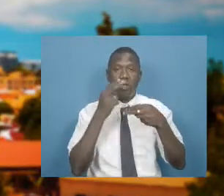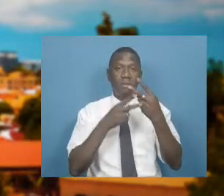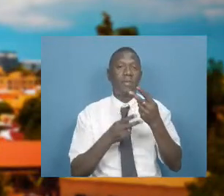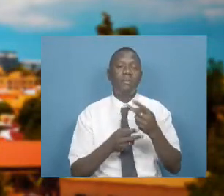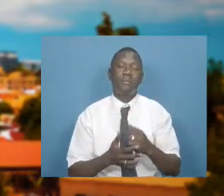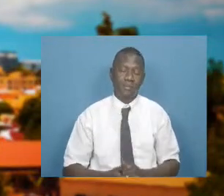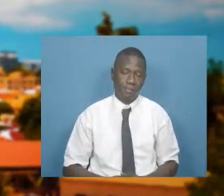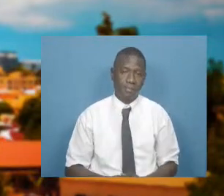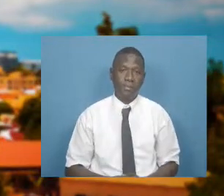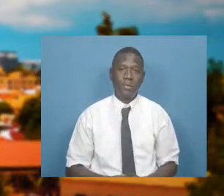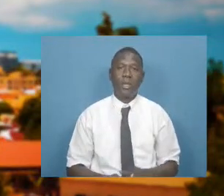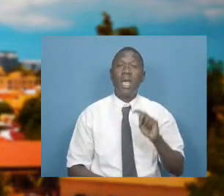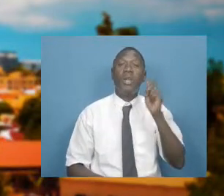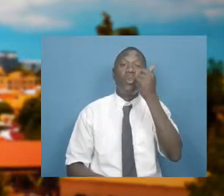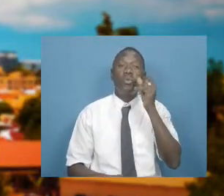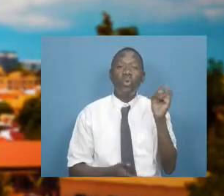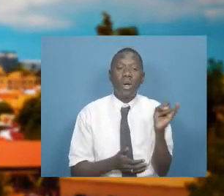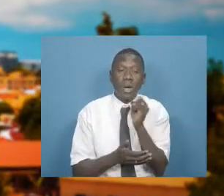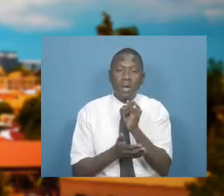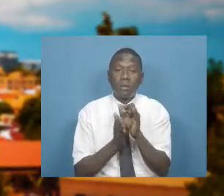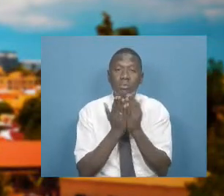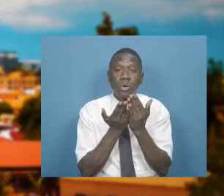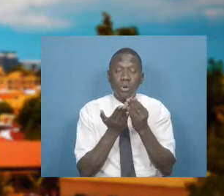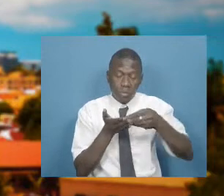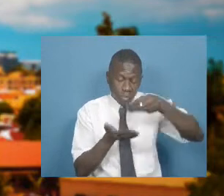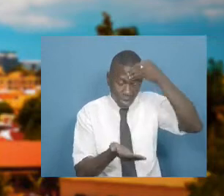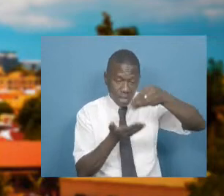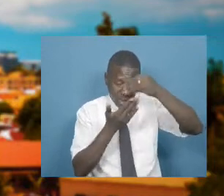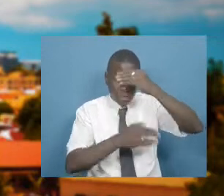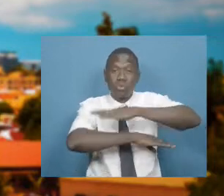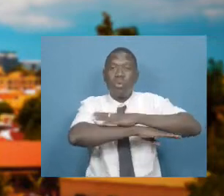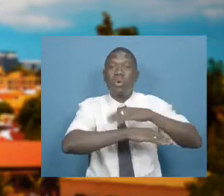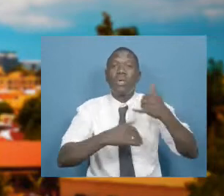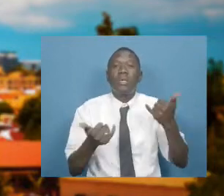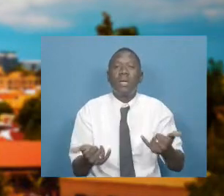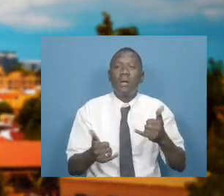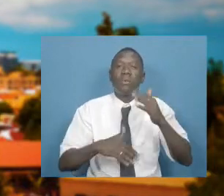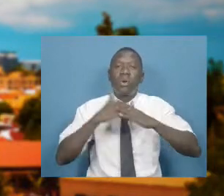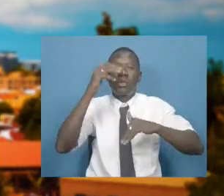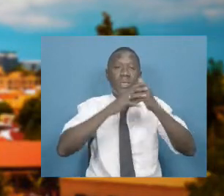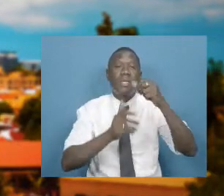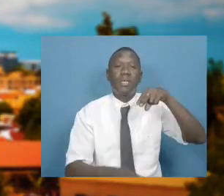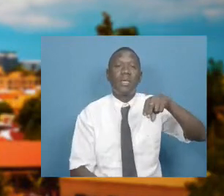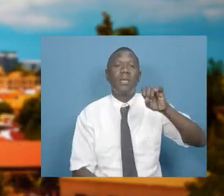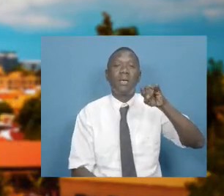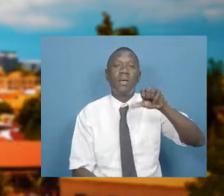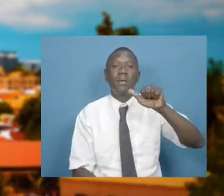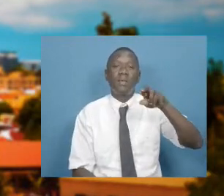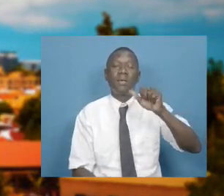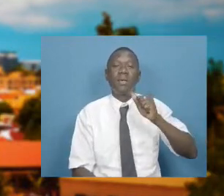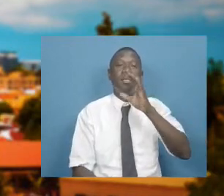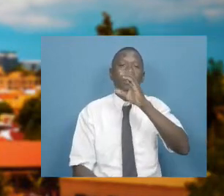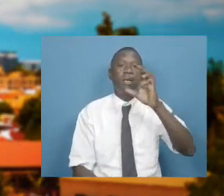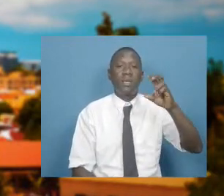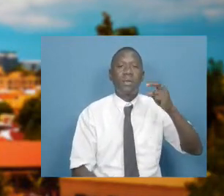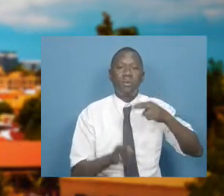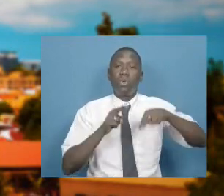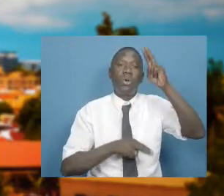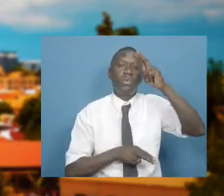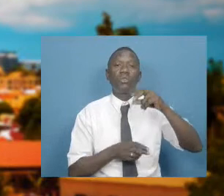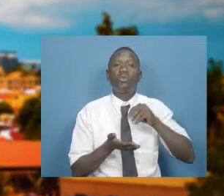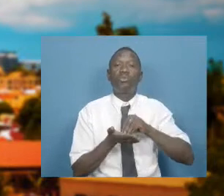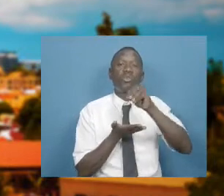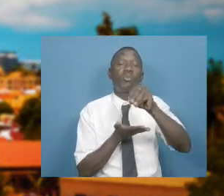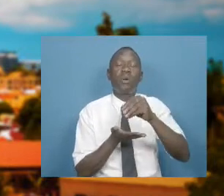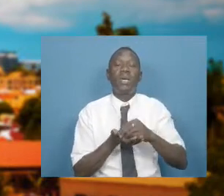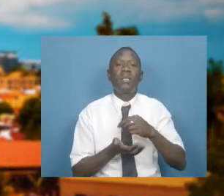News. A new Quranic memorization school was recently constructed in Nyanikayai, Sierra North, sponsored by its natives